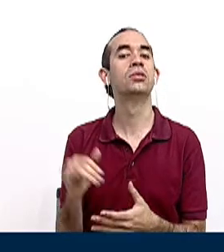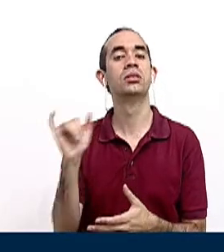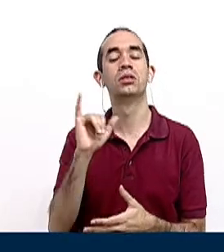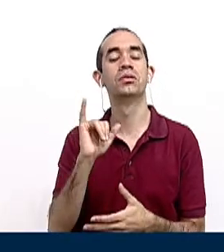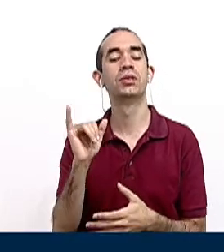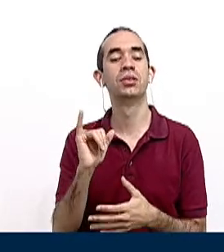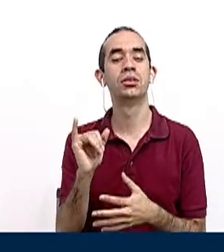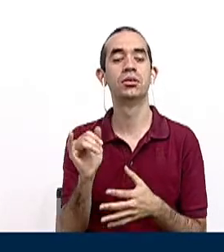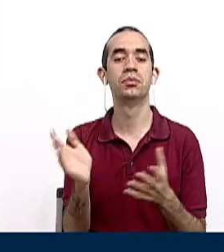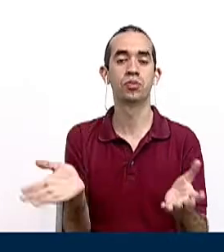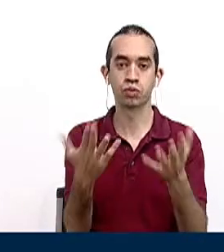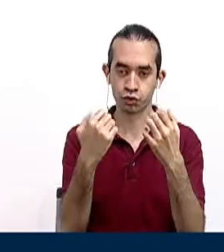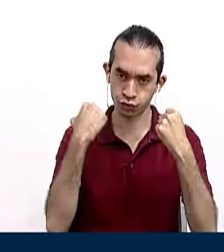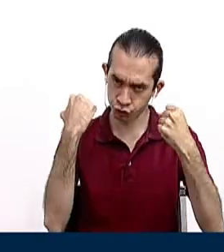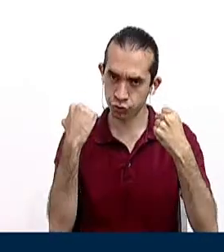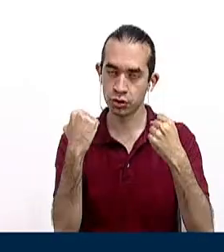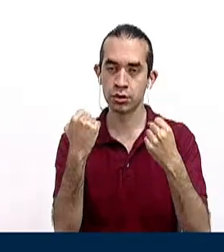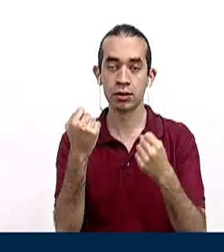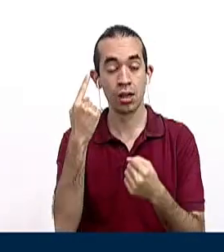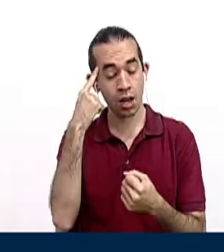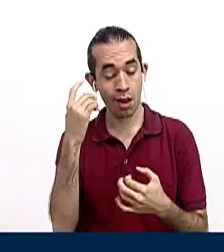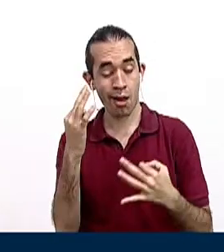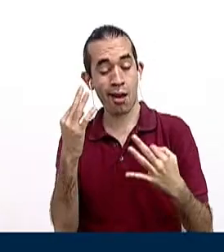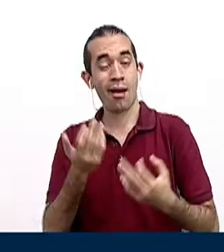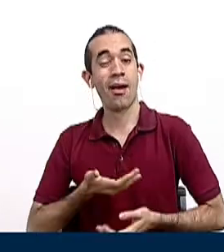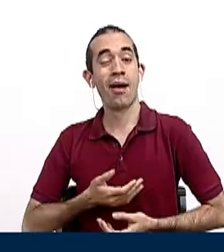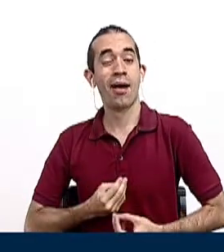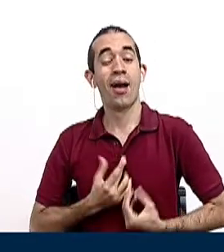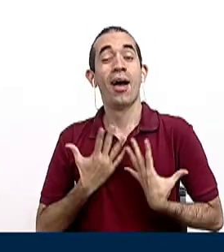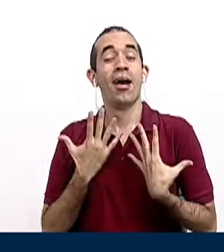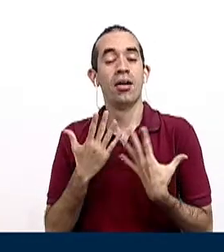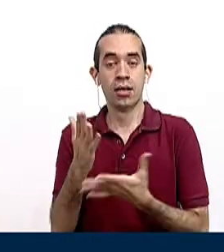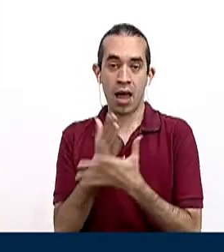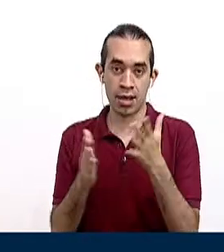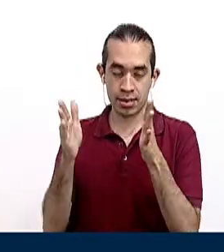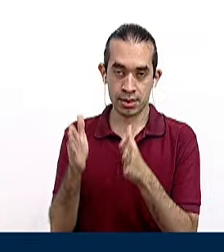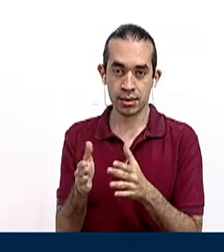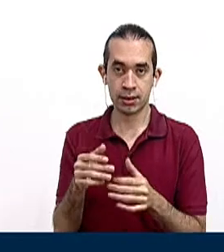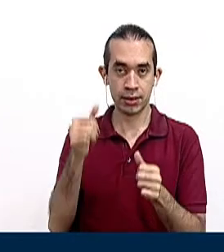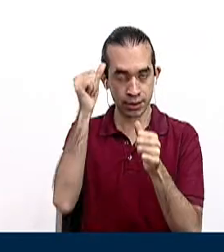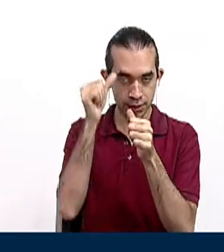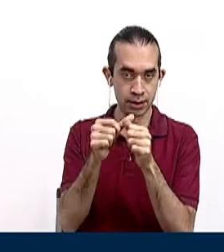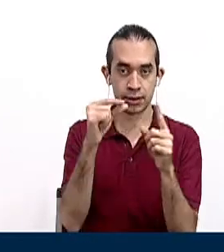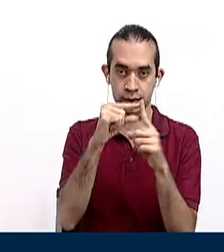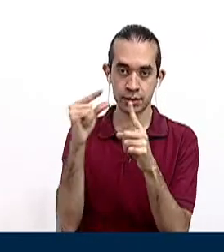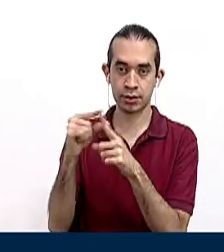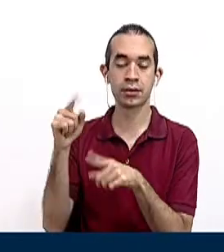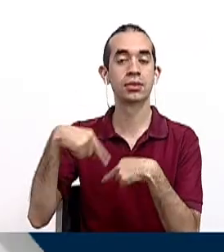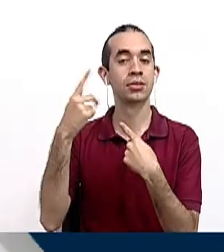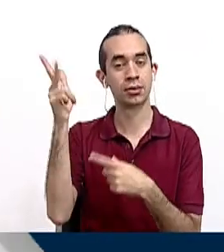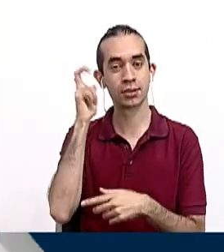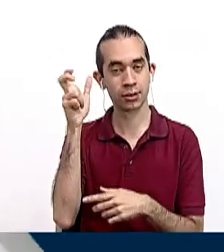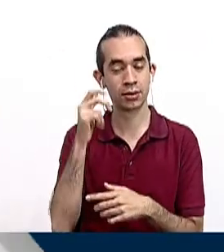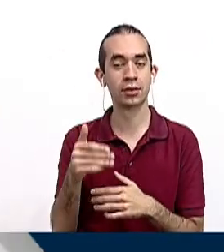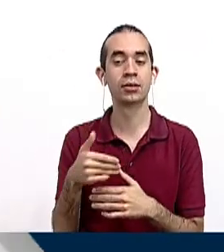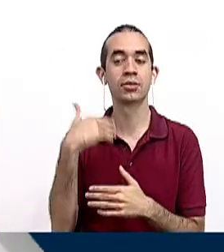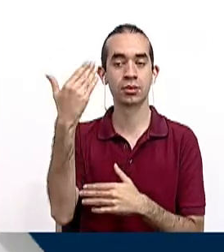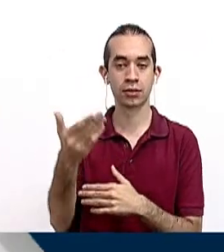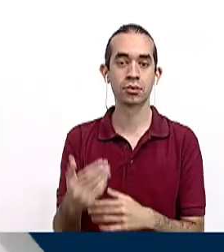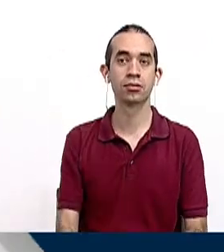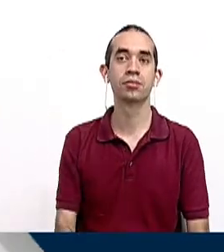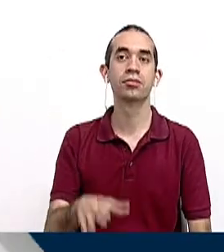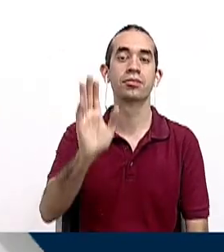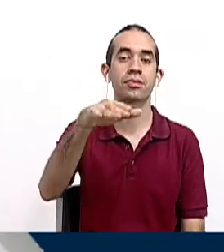to encourage, or also to inspire somebody. Remember that these are words we're going to listen to later.